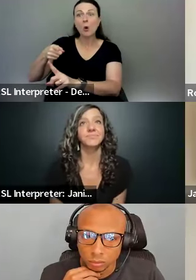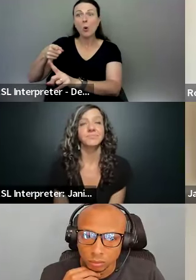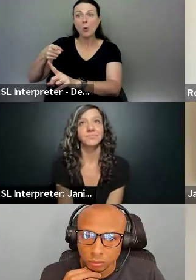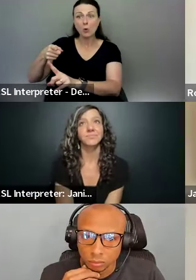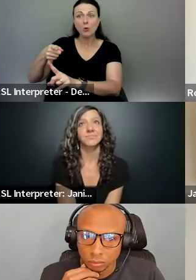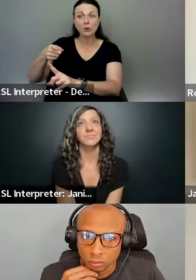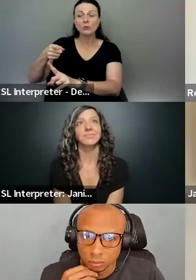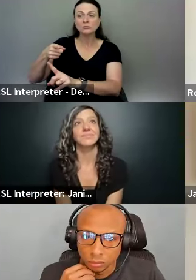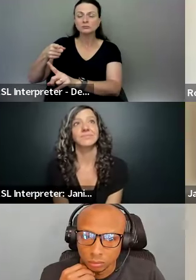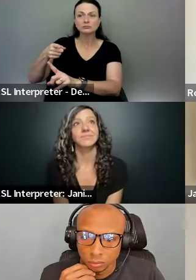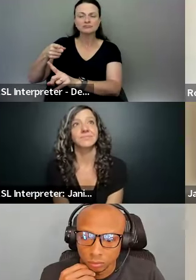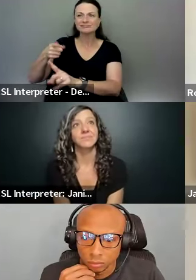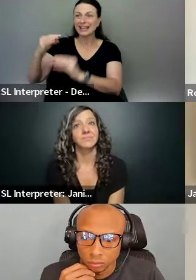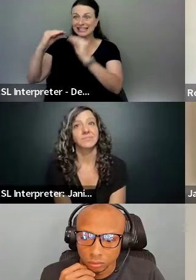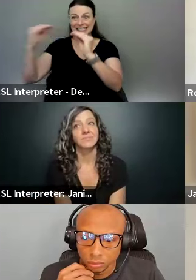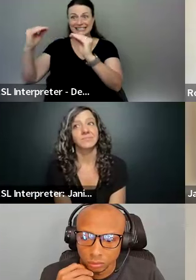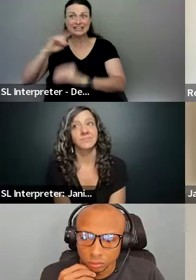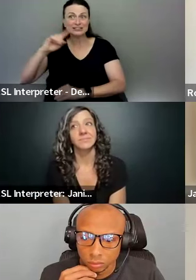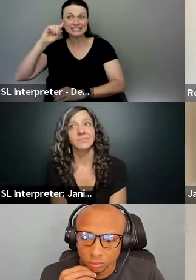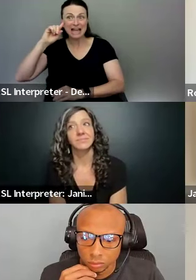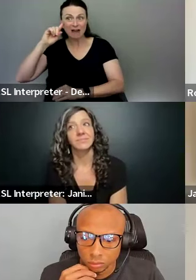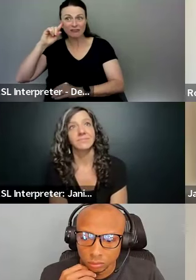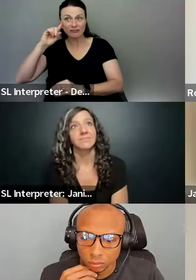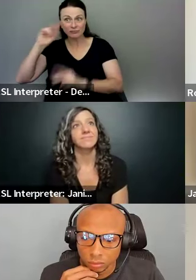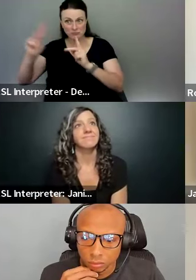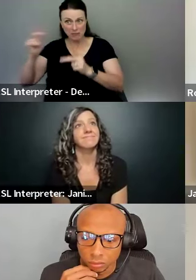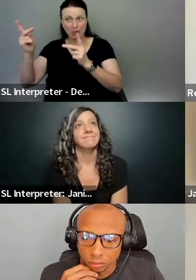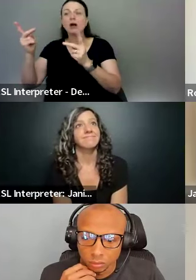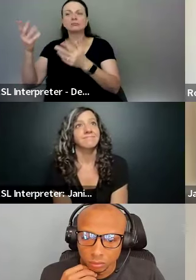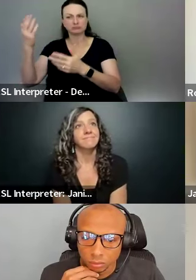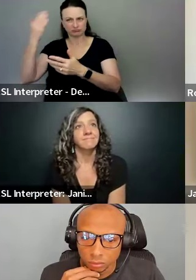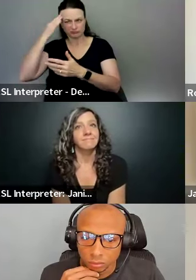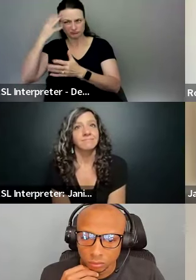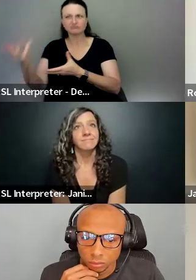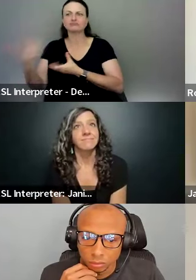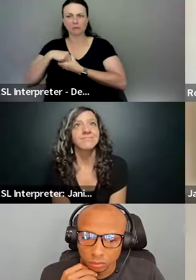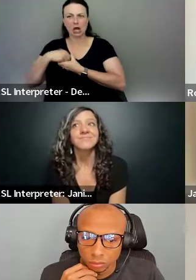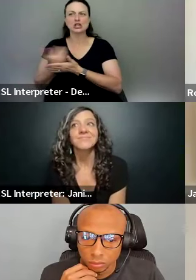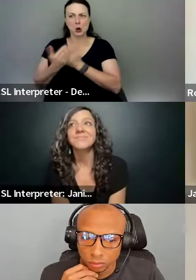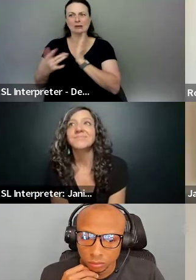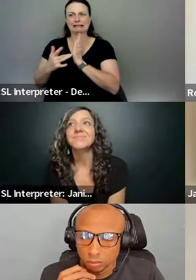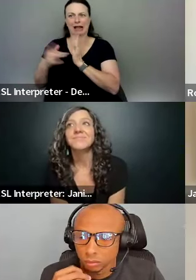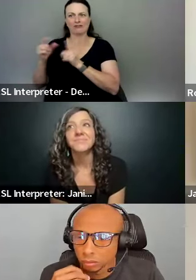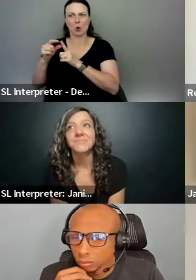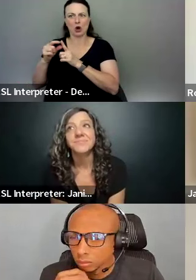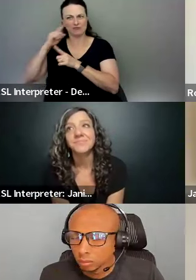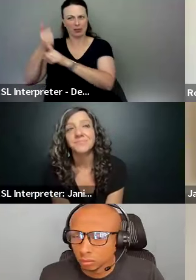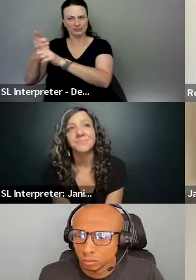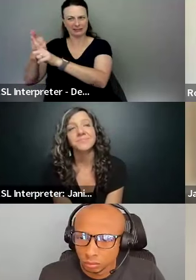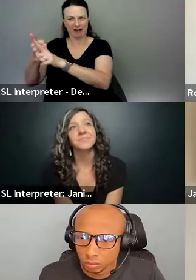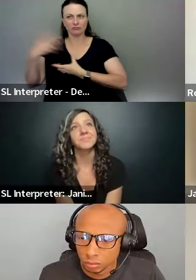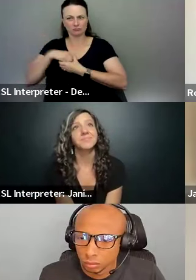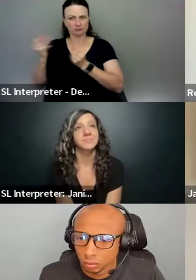teach deaf signers how to sign that particular term, but also it's